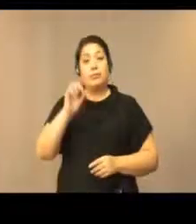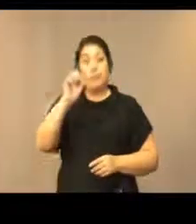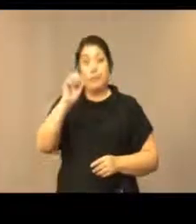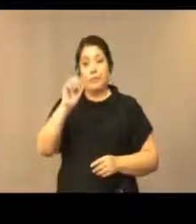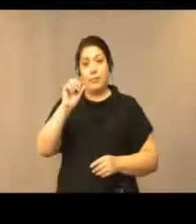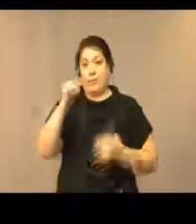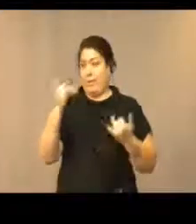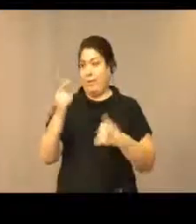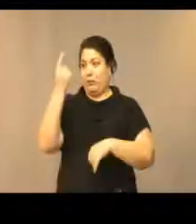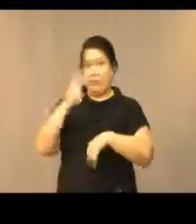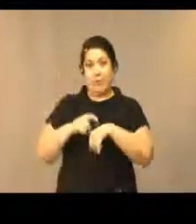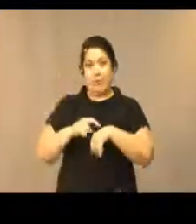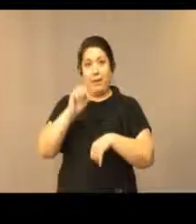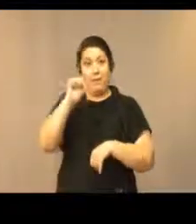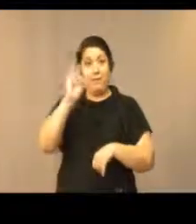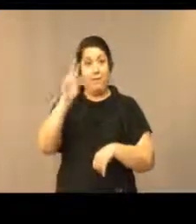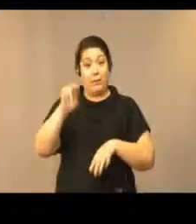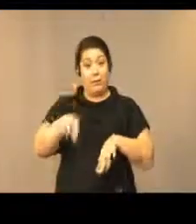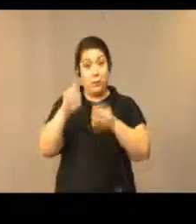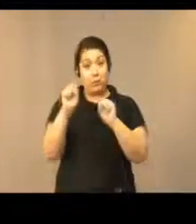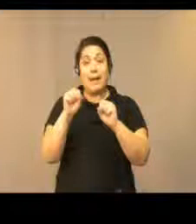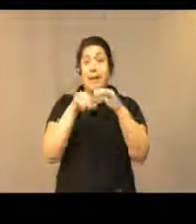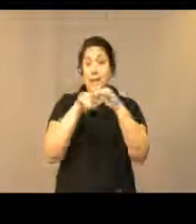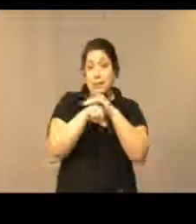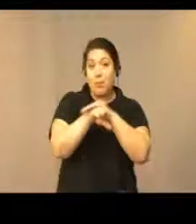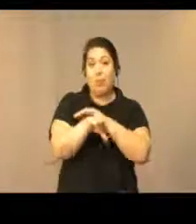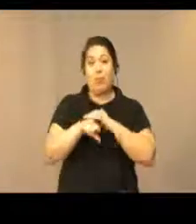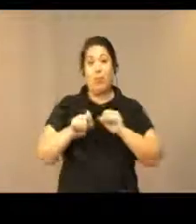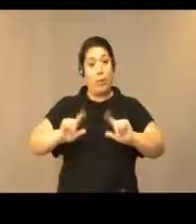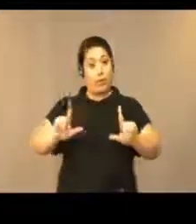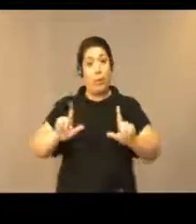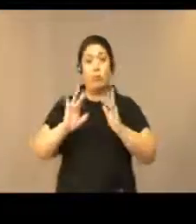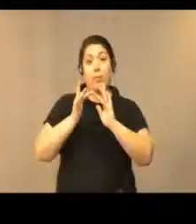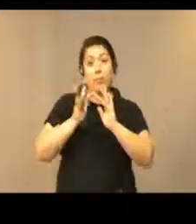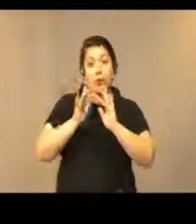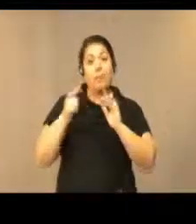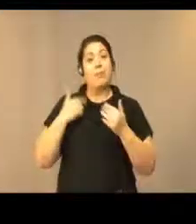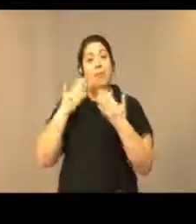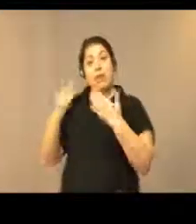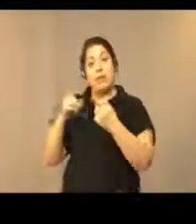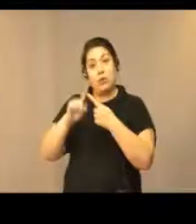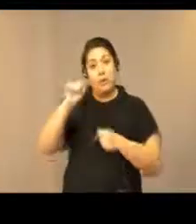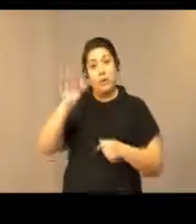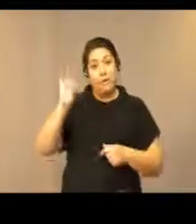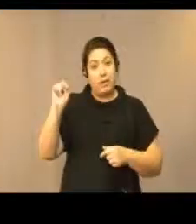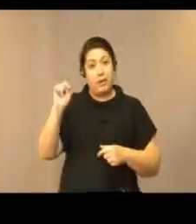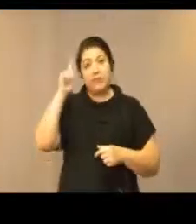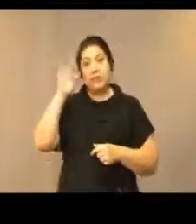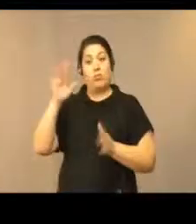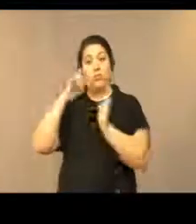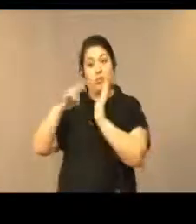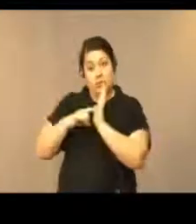AFN's first accessibility webinar, and I would like to thank the AFN and to recognize Marie